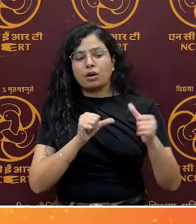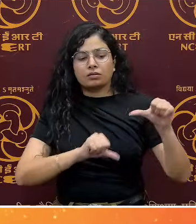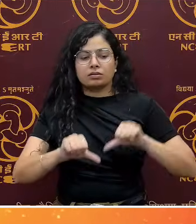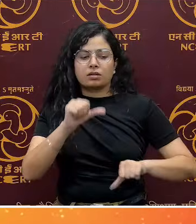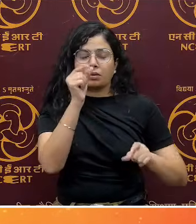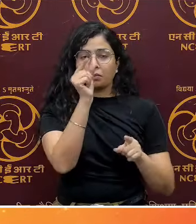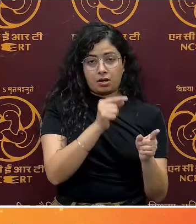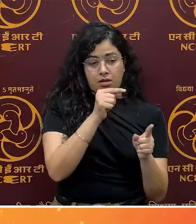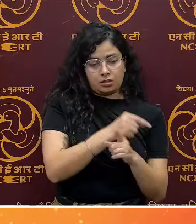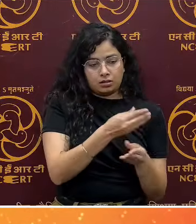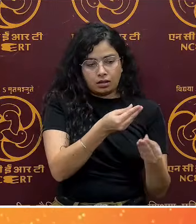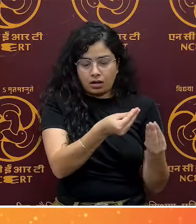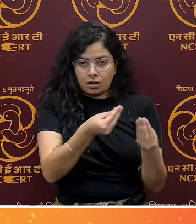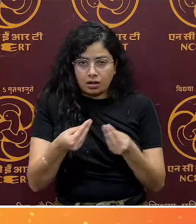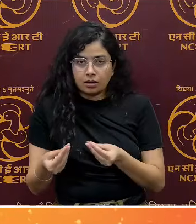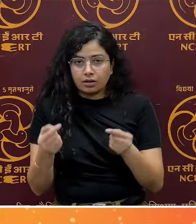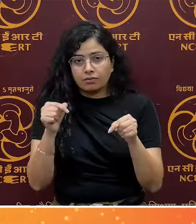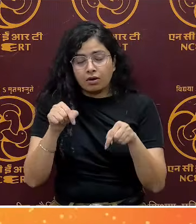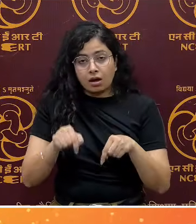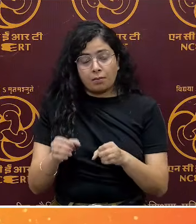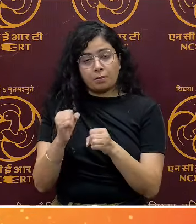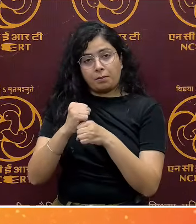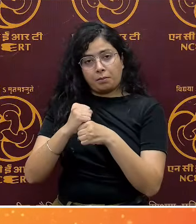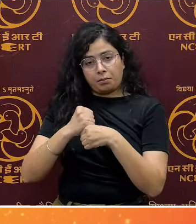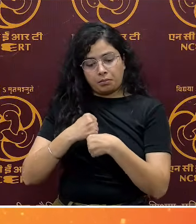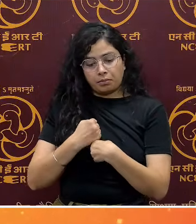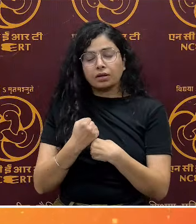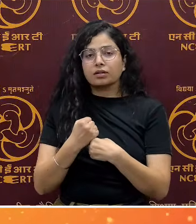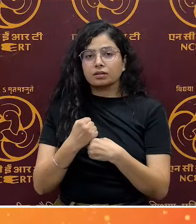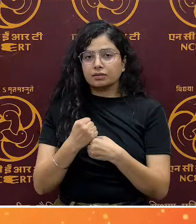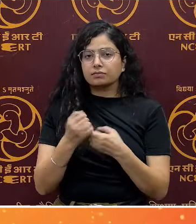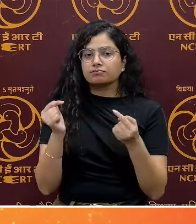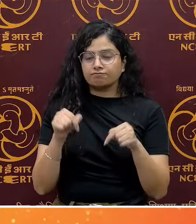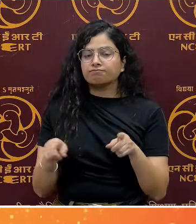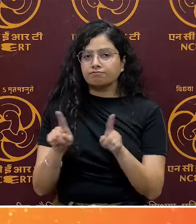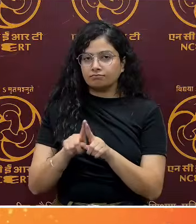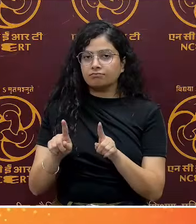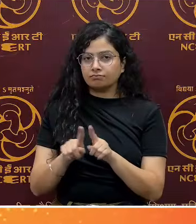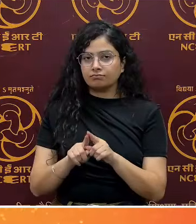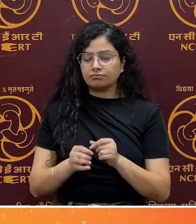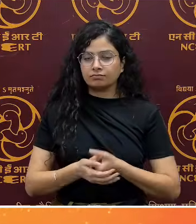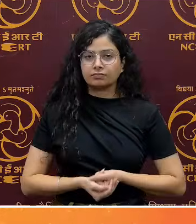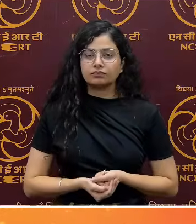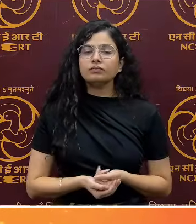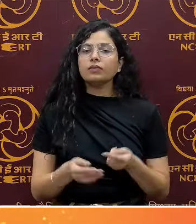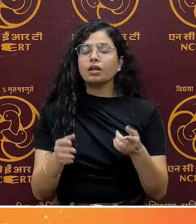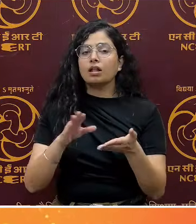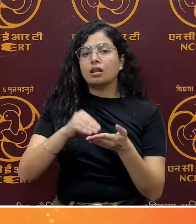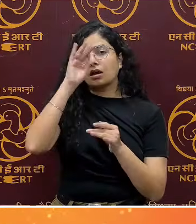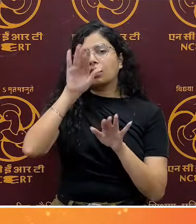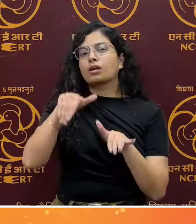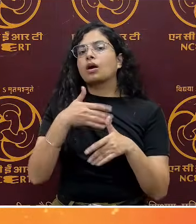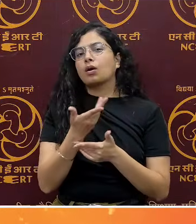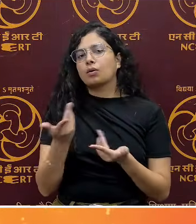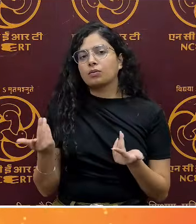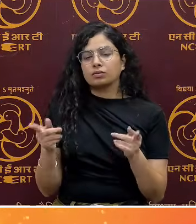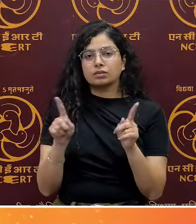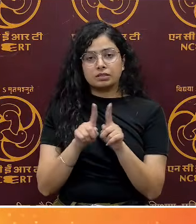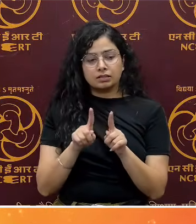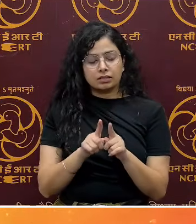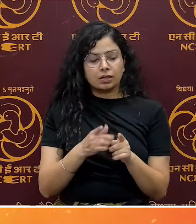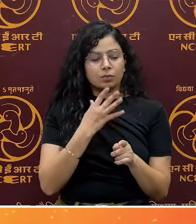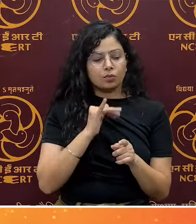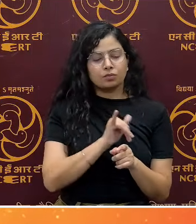has given this formula. So we will generate this formula. Today we are going to learn through the simulation. Now